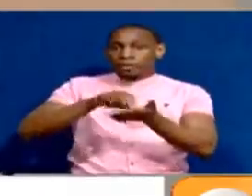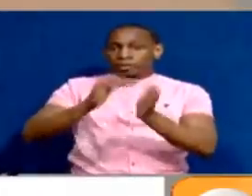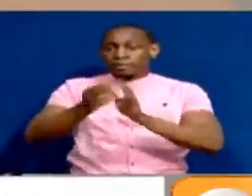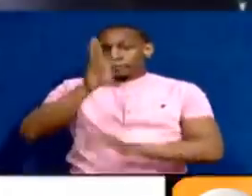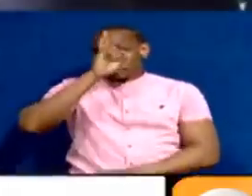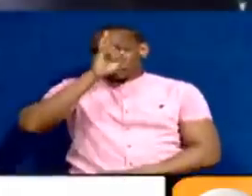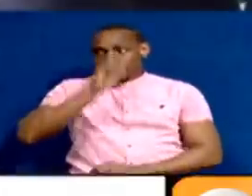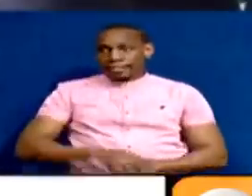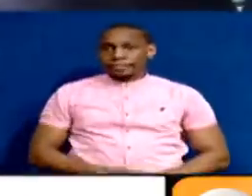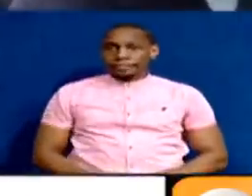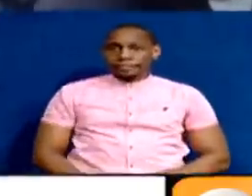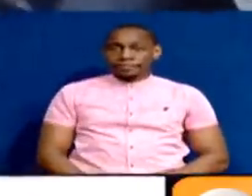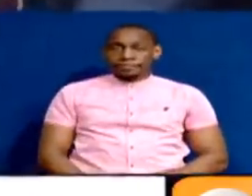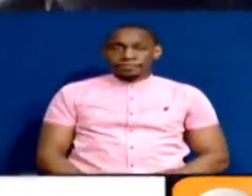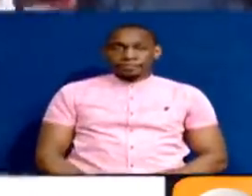police.